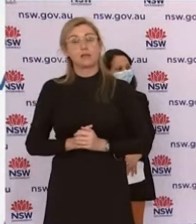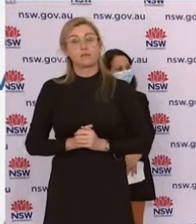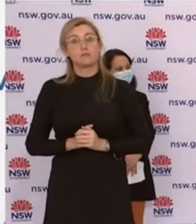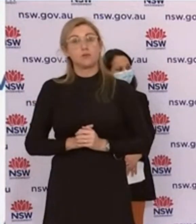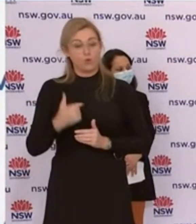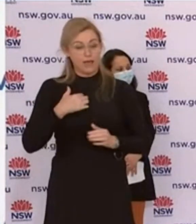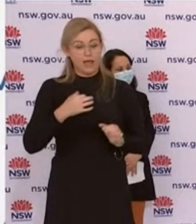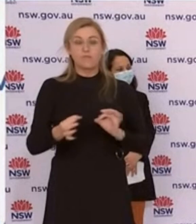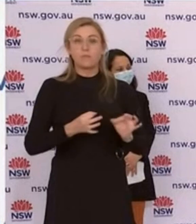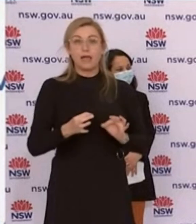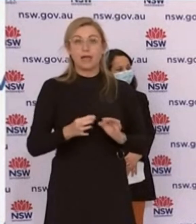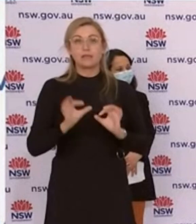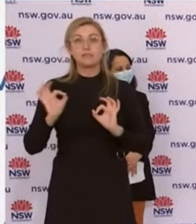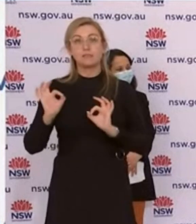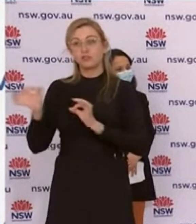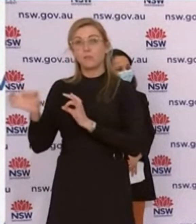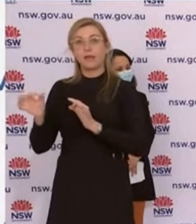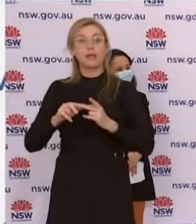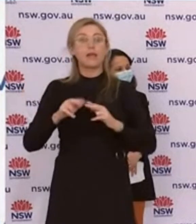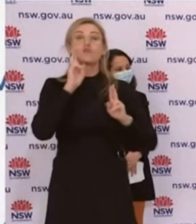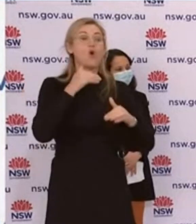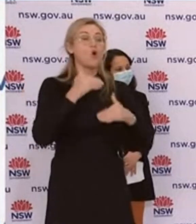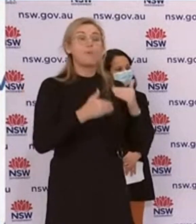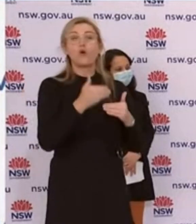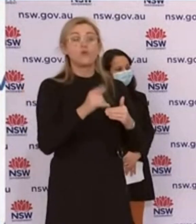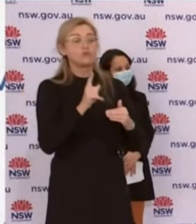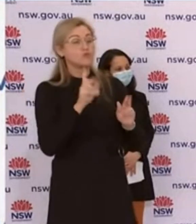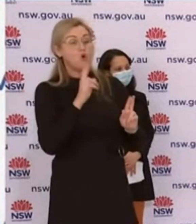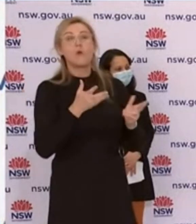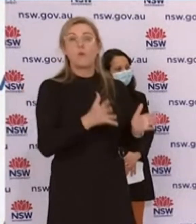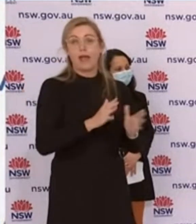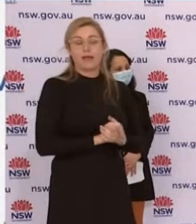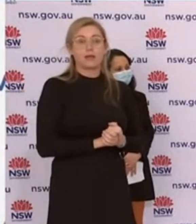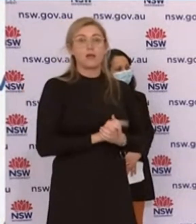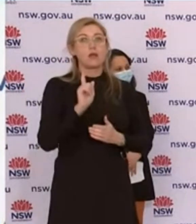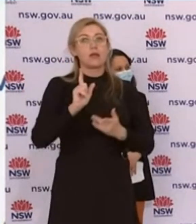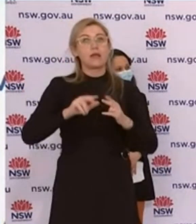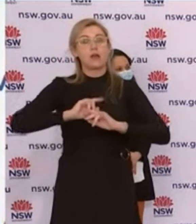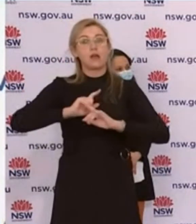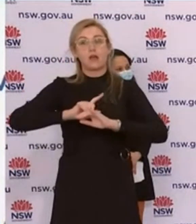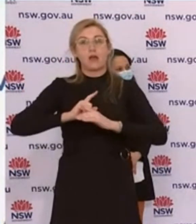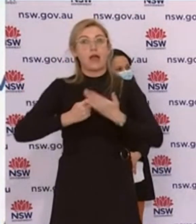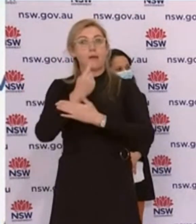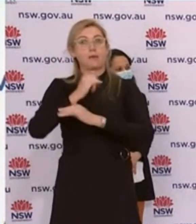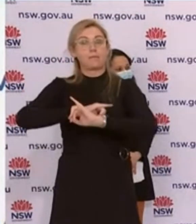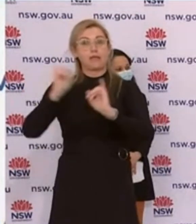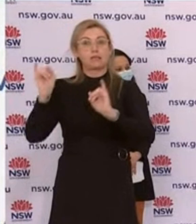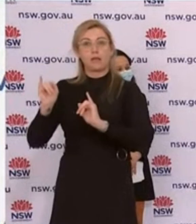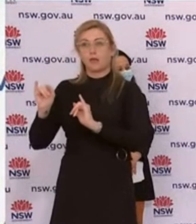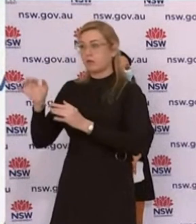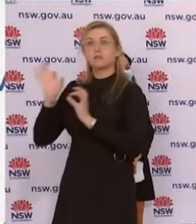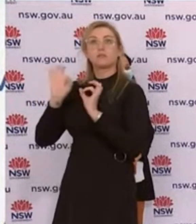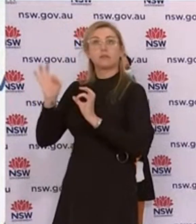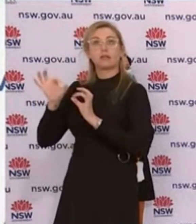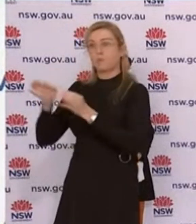to kick in during a pandemic. Would they be things you do if there was... That's where we farewell viewers on ABC TV in WA. You can continue